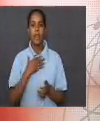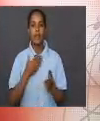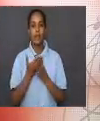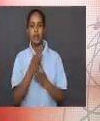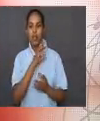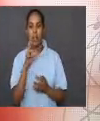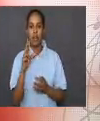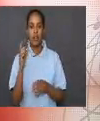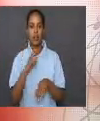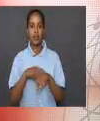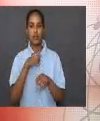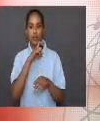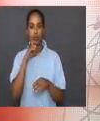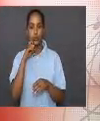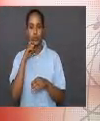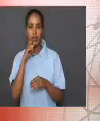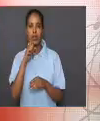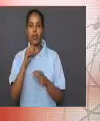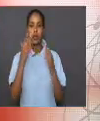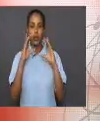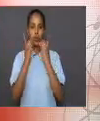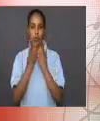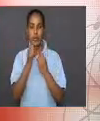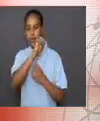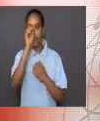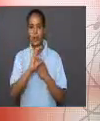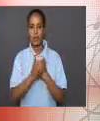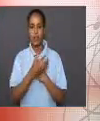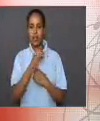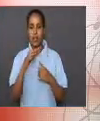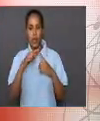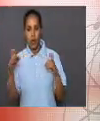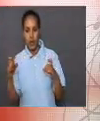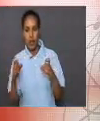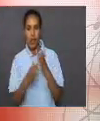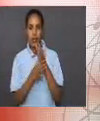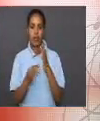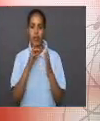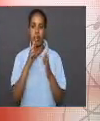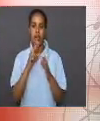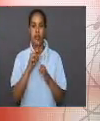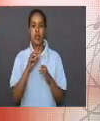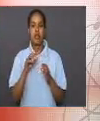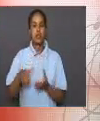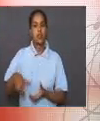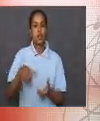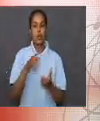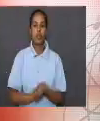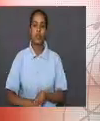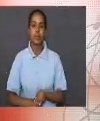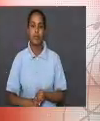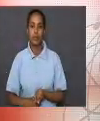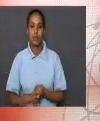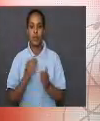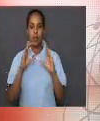Fats are often solids at room temperature, while oils are often liquids